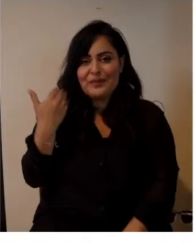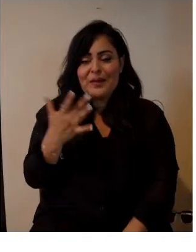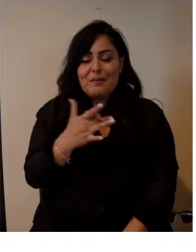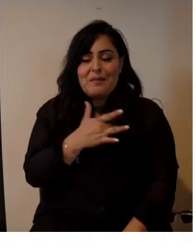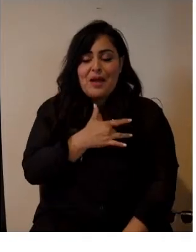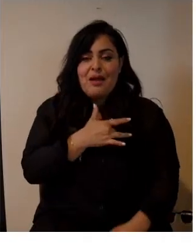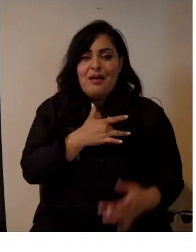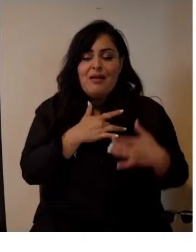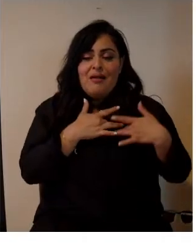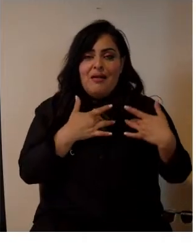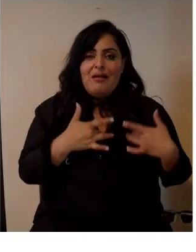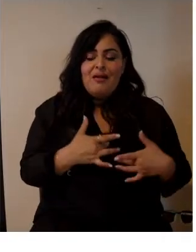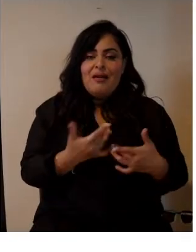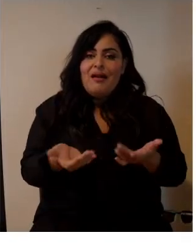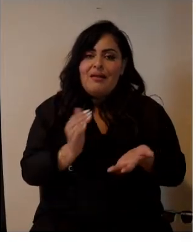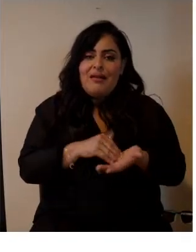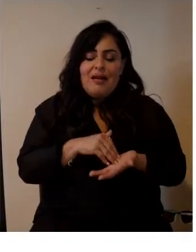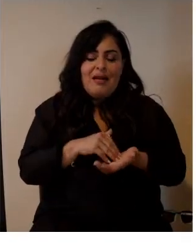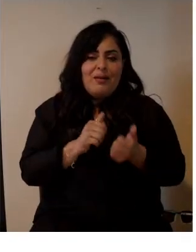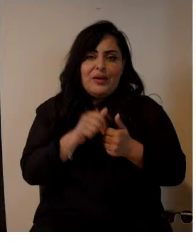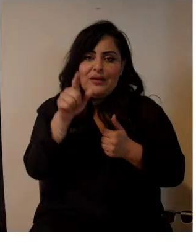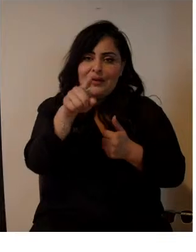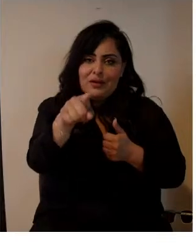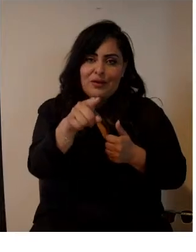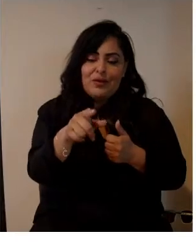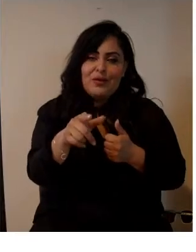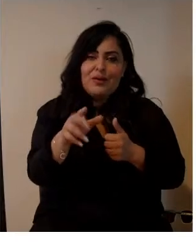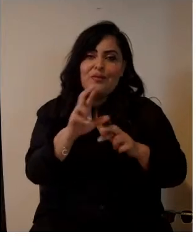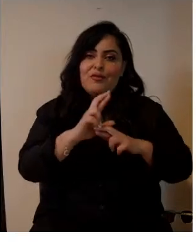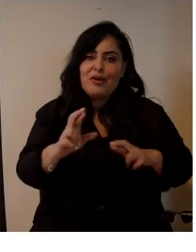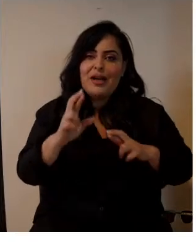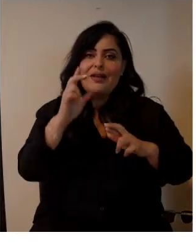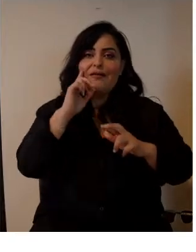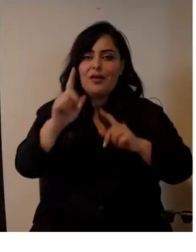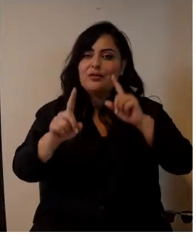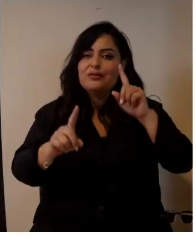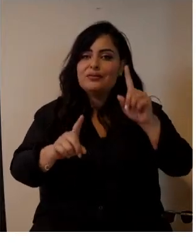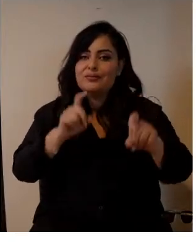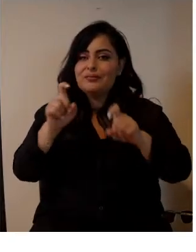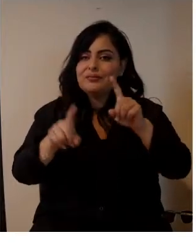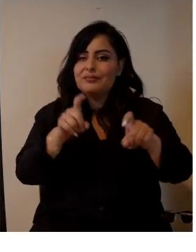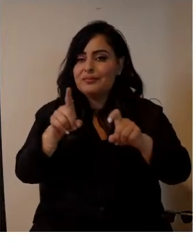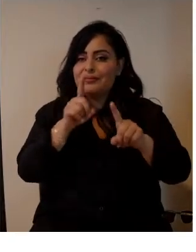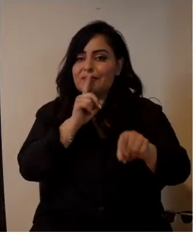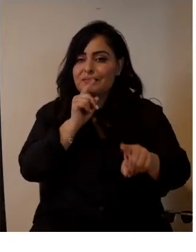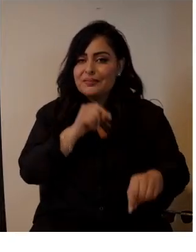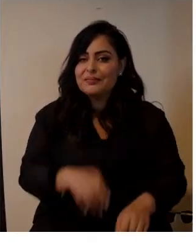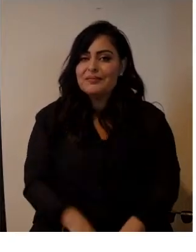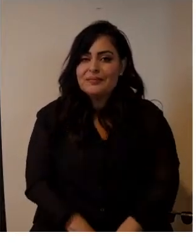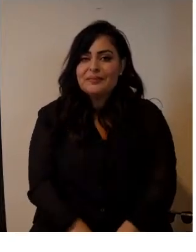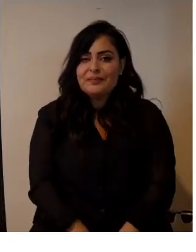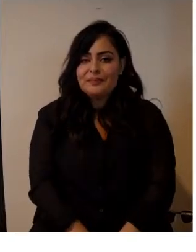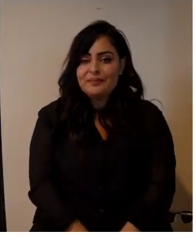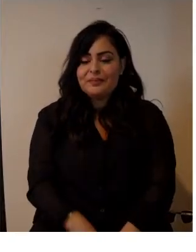goes out to all of you, and I'm ready to answer questions at the Q&A period. Thank you.